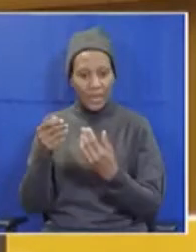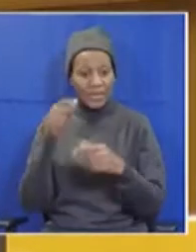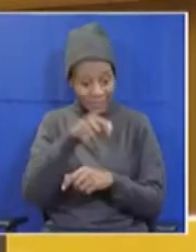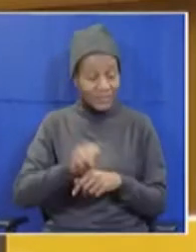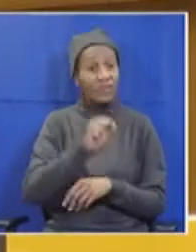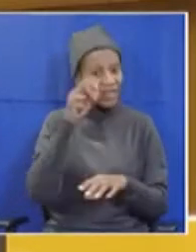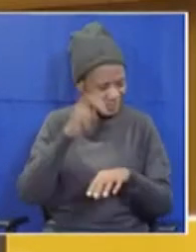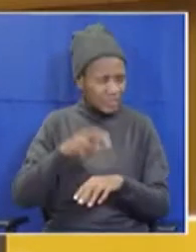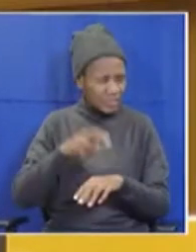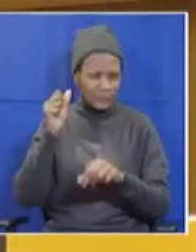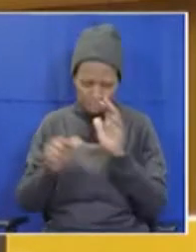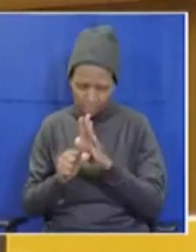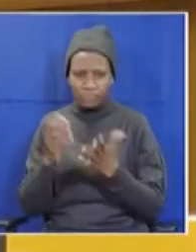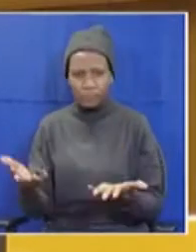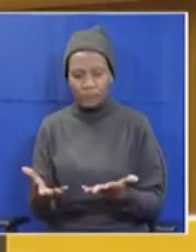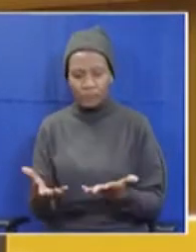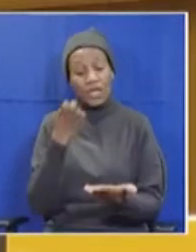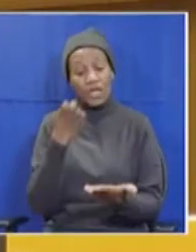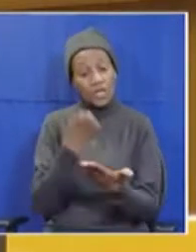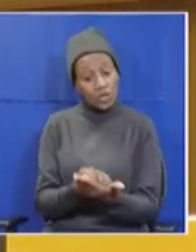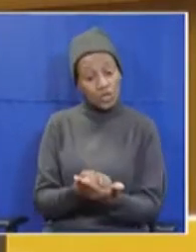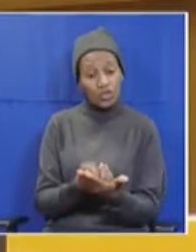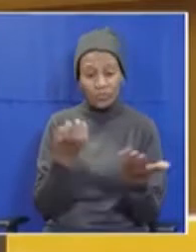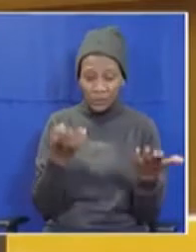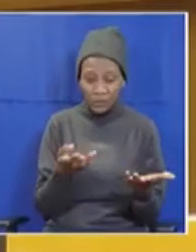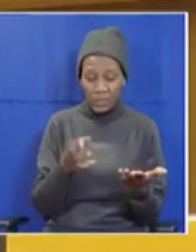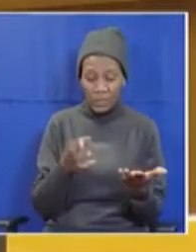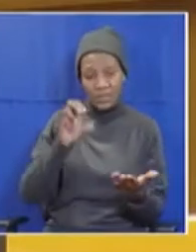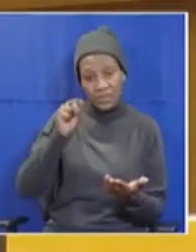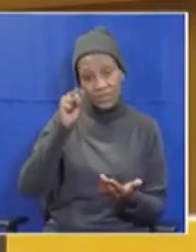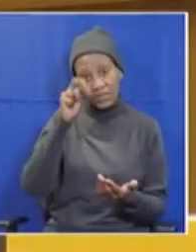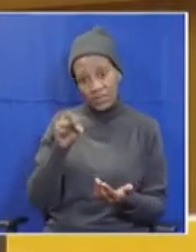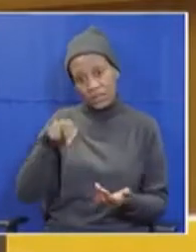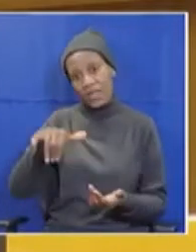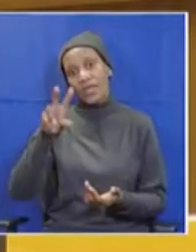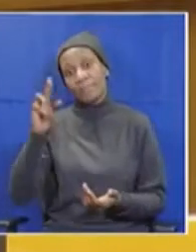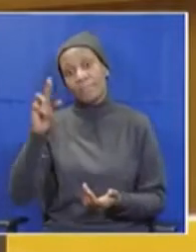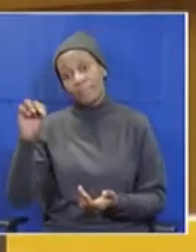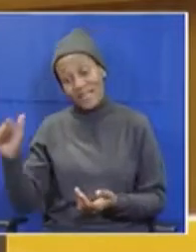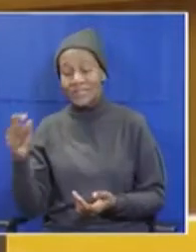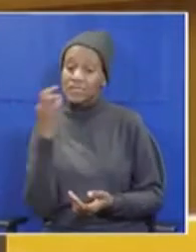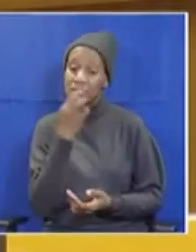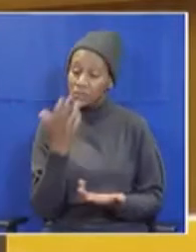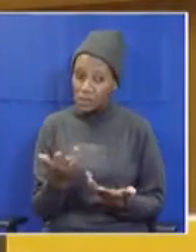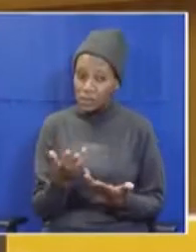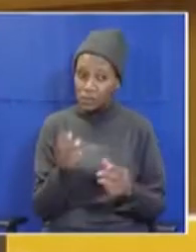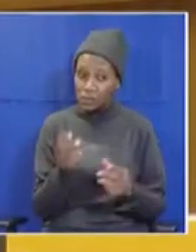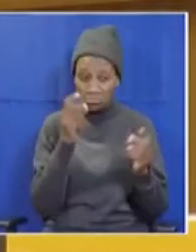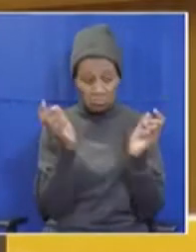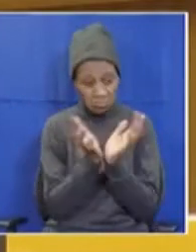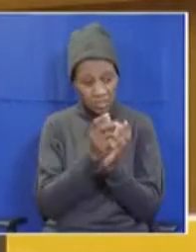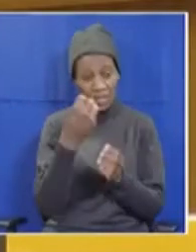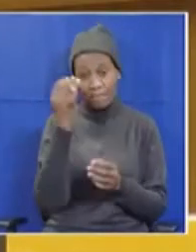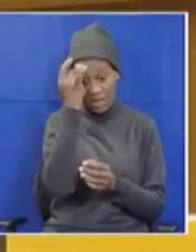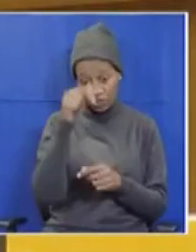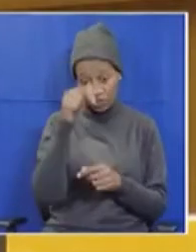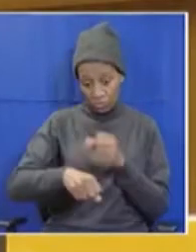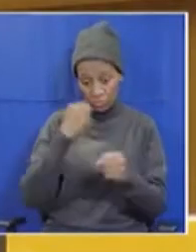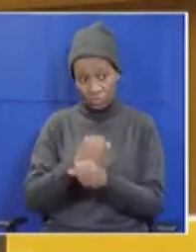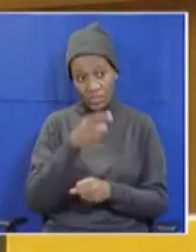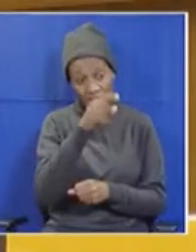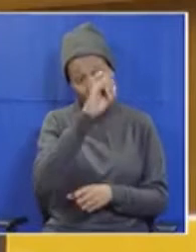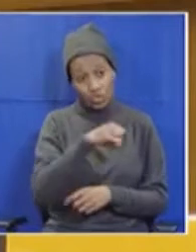requires. Economist L.C. Snyman told consulting engineers in Johannesburg in March